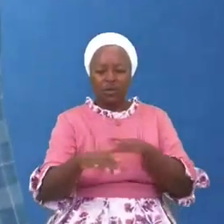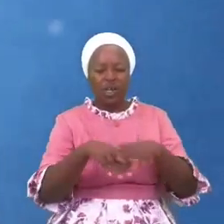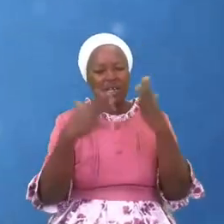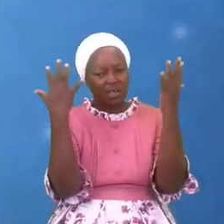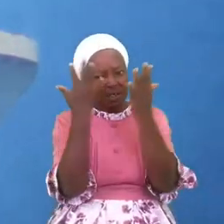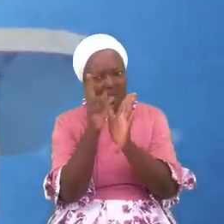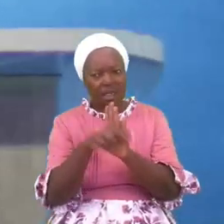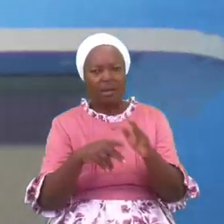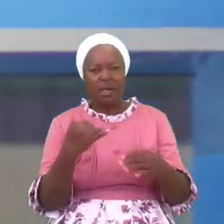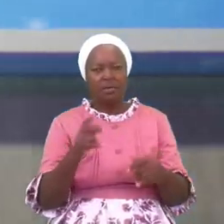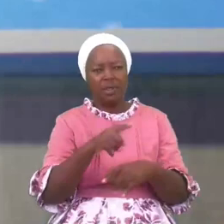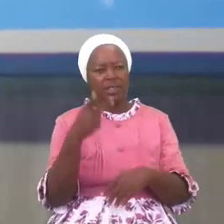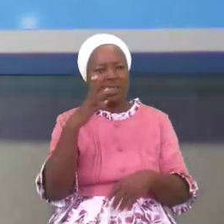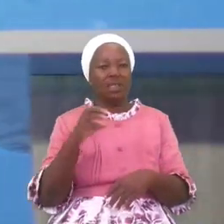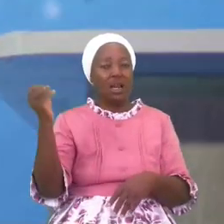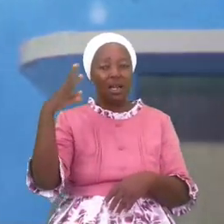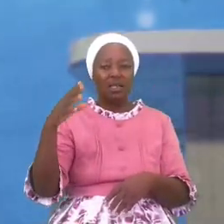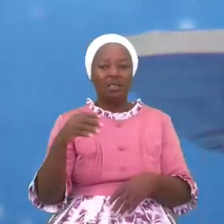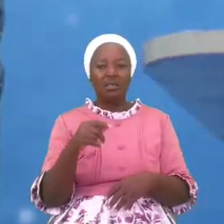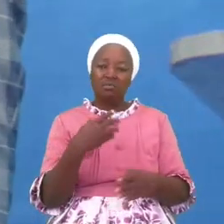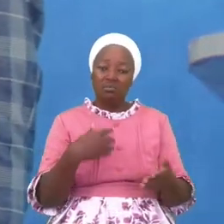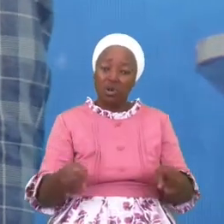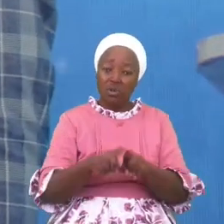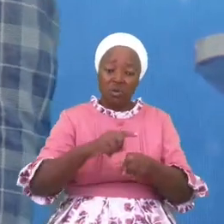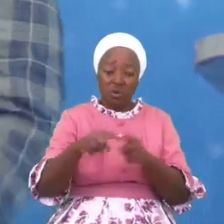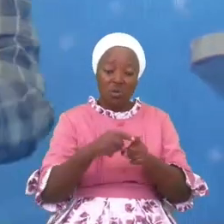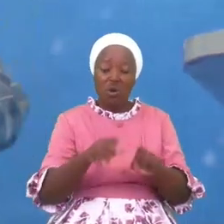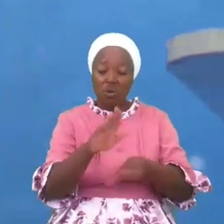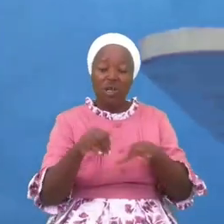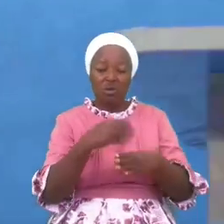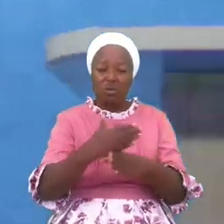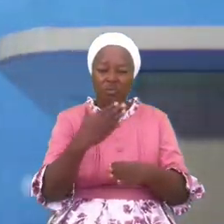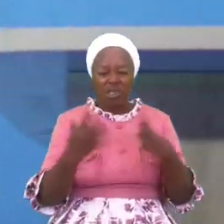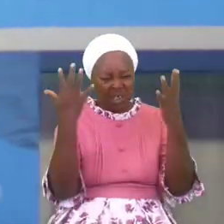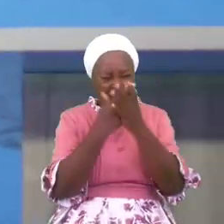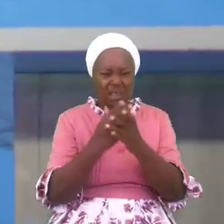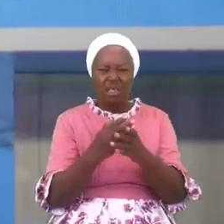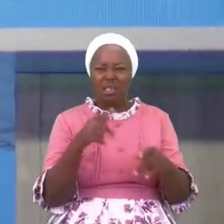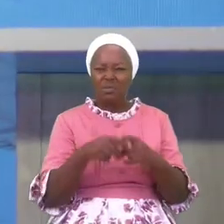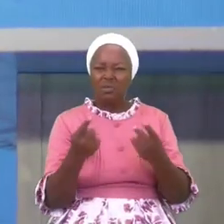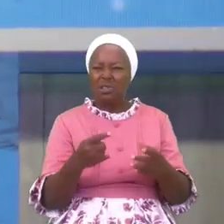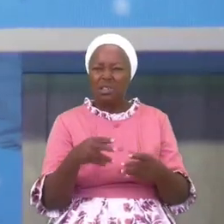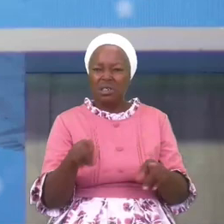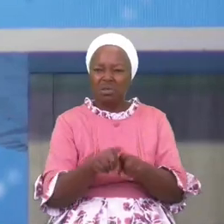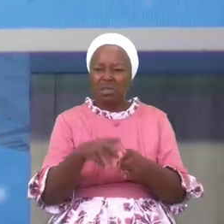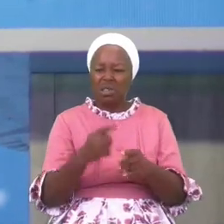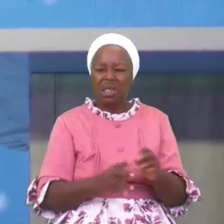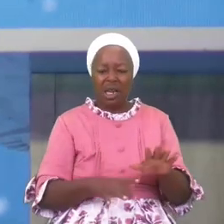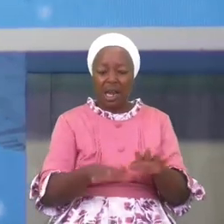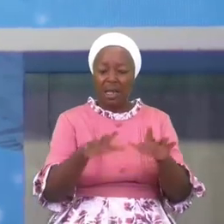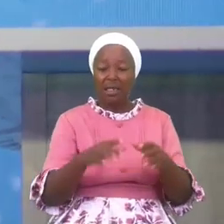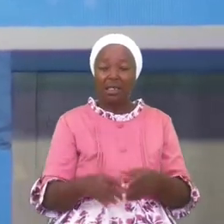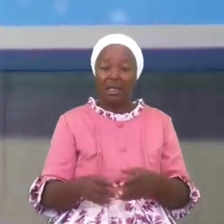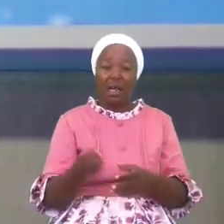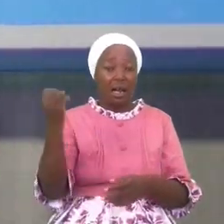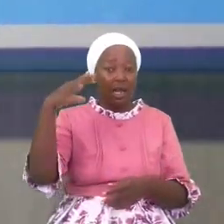darkness, even the light of a candle can help a lot. Even the light of your torch